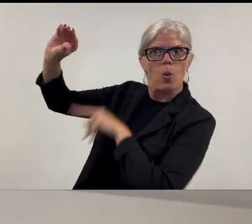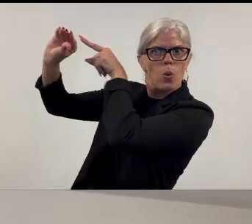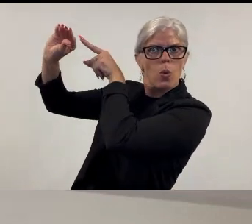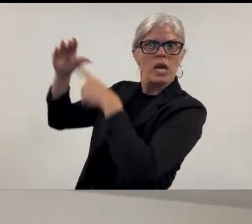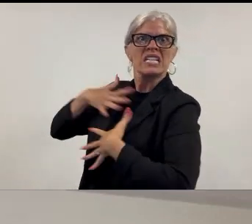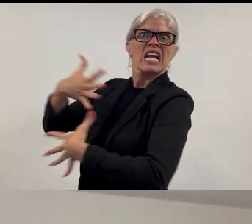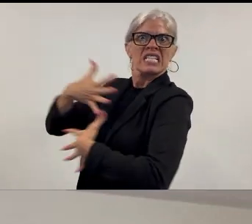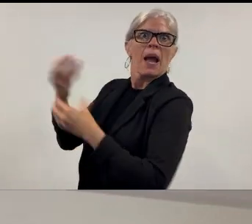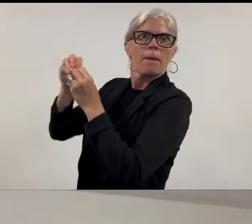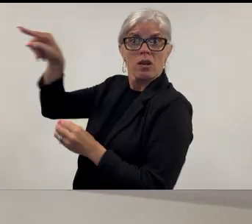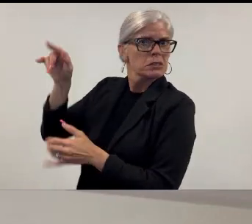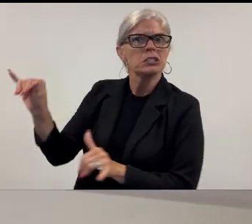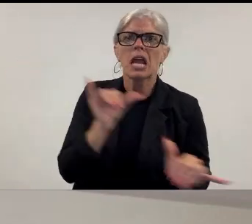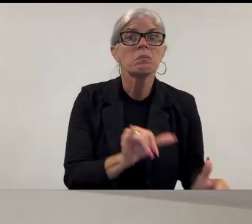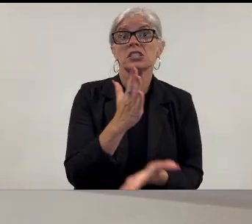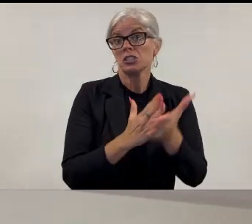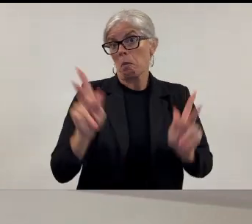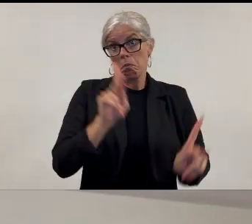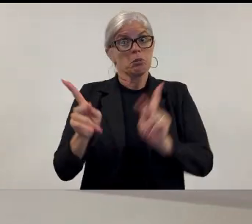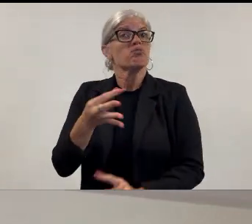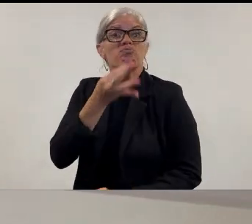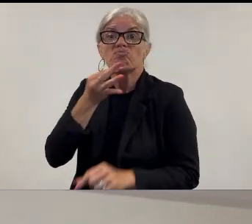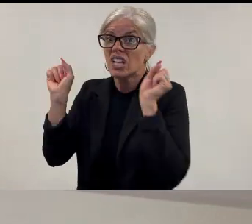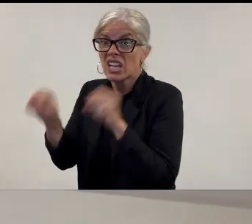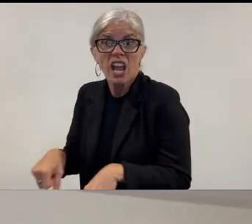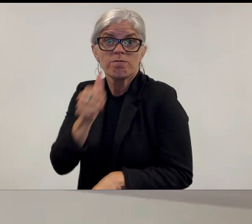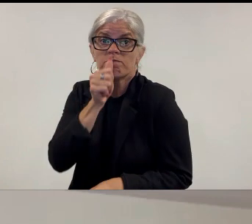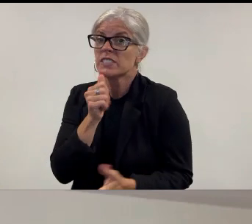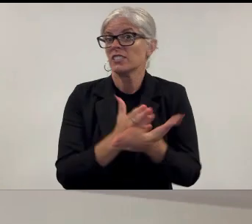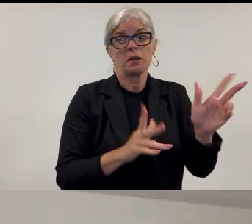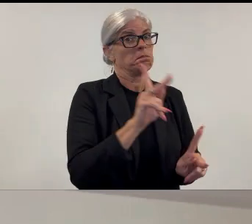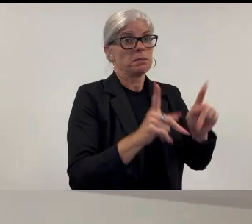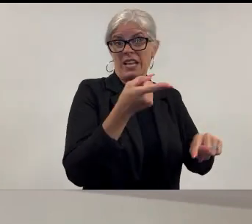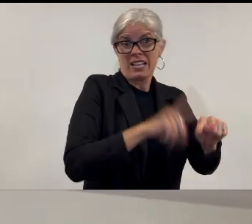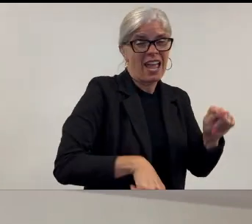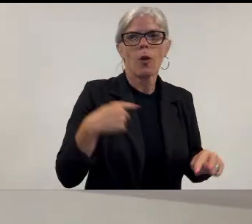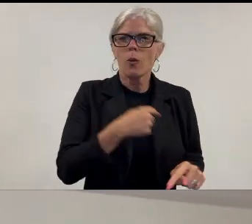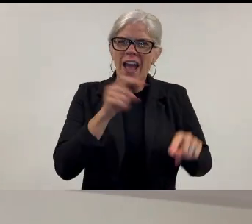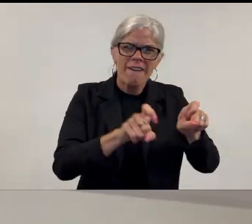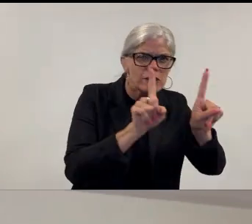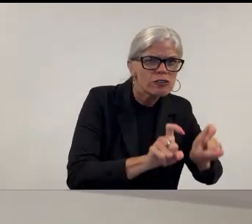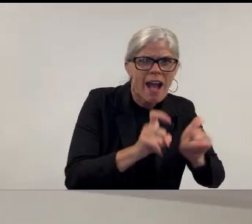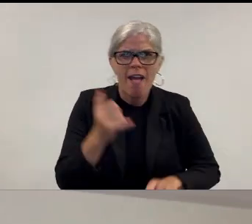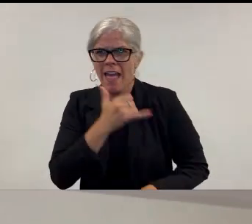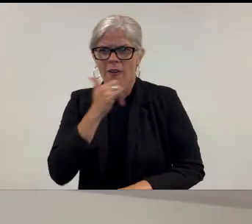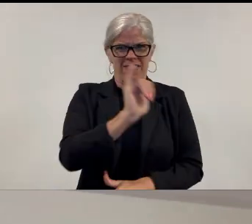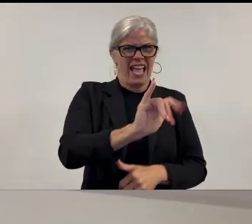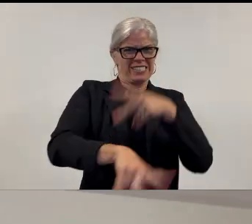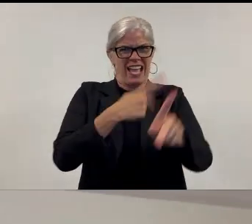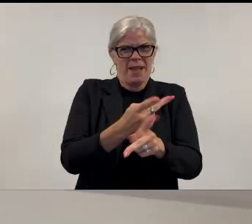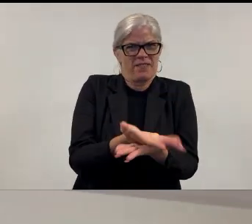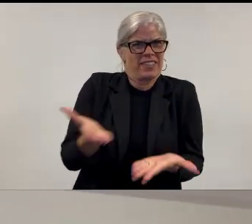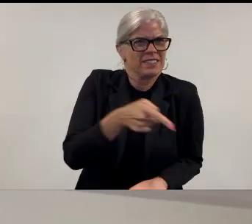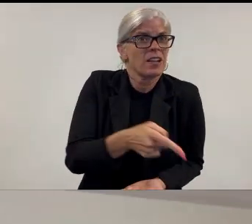and some people don't. Obviously, it's a trial and error type of thing,